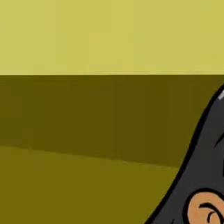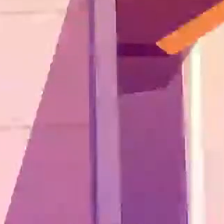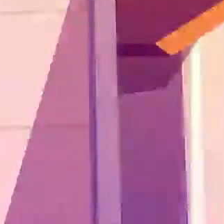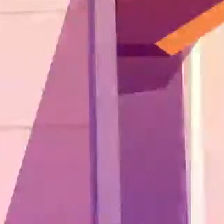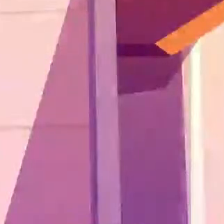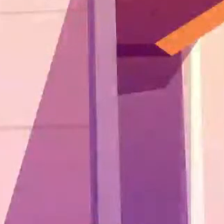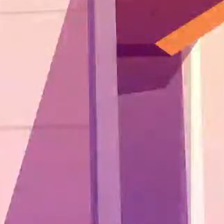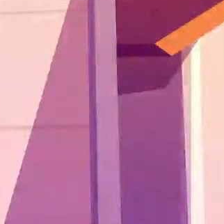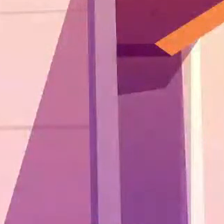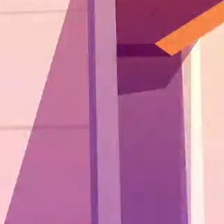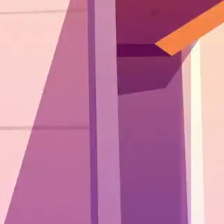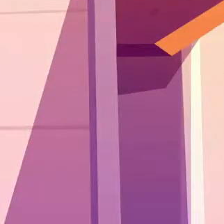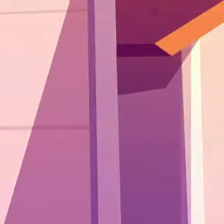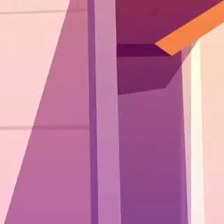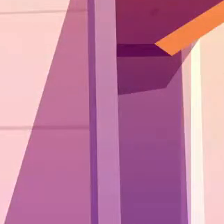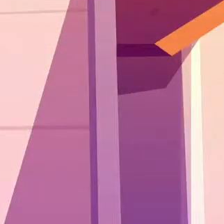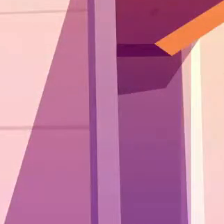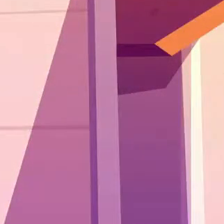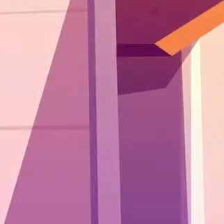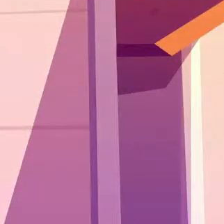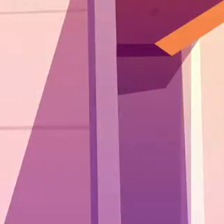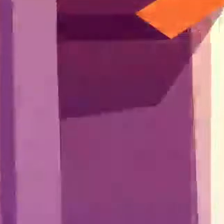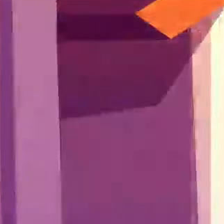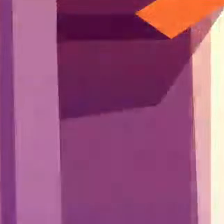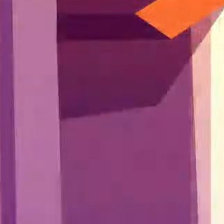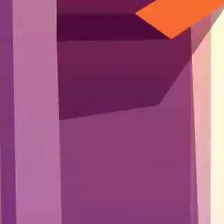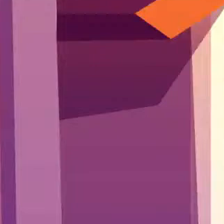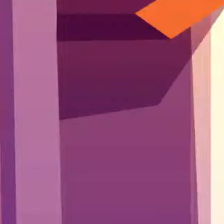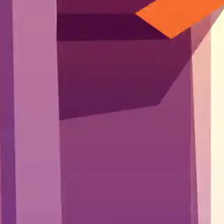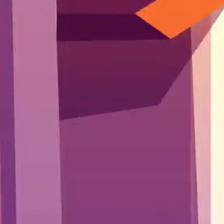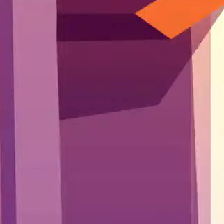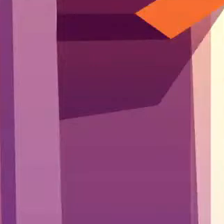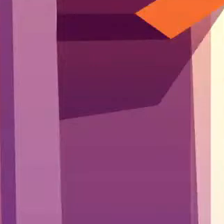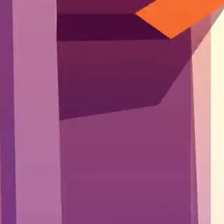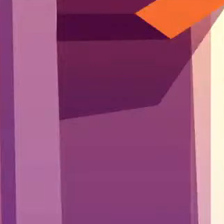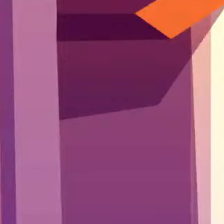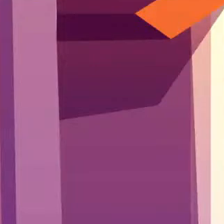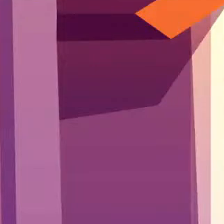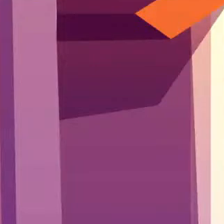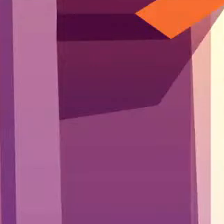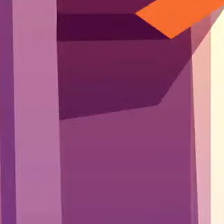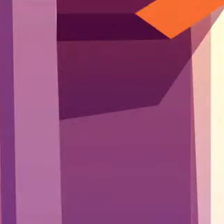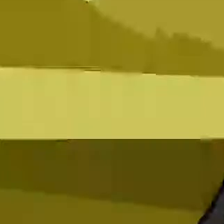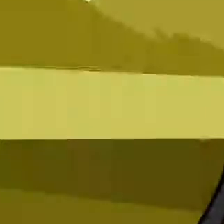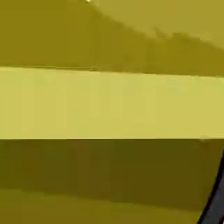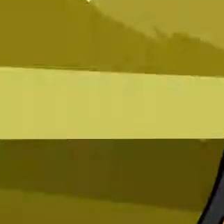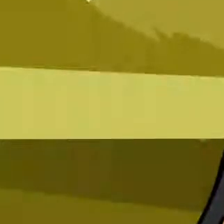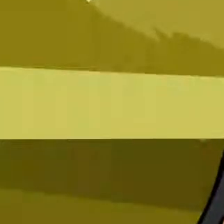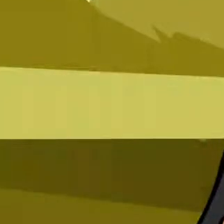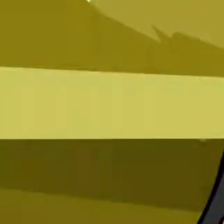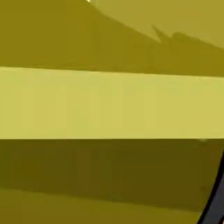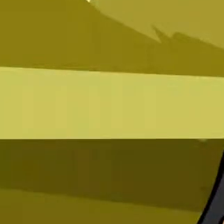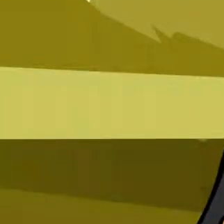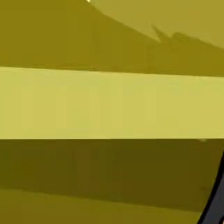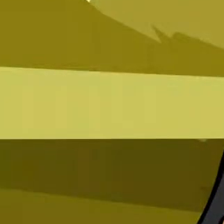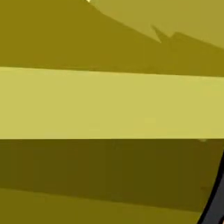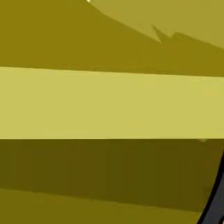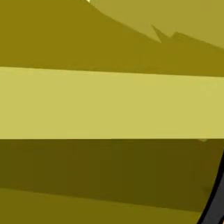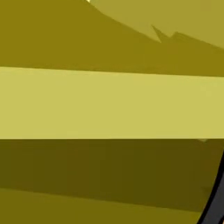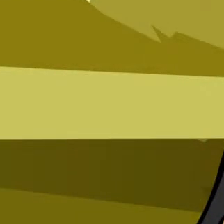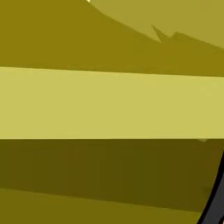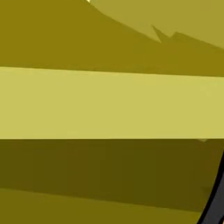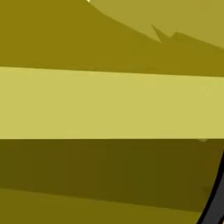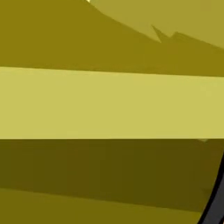Coronavirus. Mom says it can get inside you and make you sick. Well, it can, but you want me to tell you the best ways to fight a supervillain like